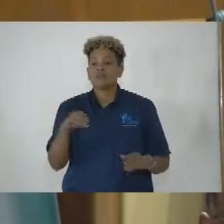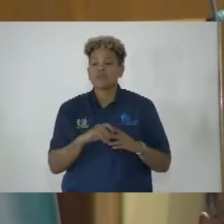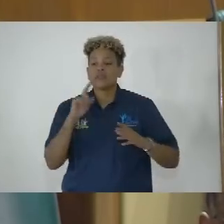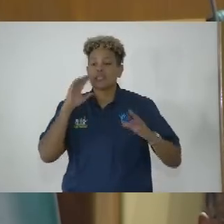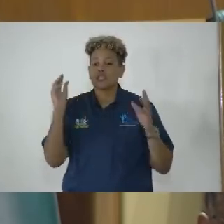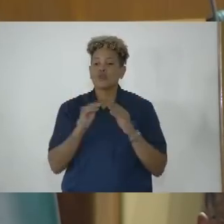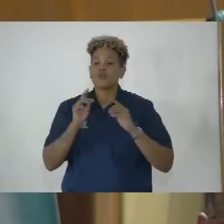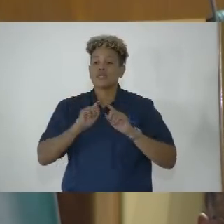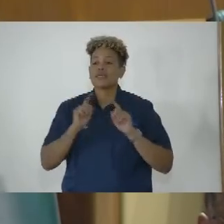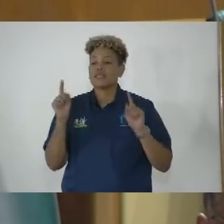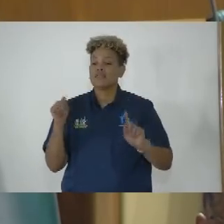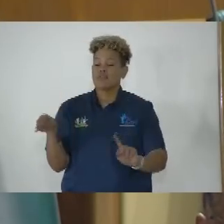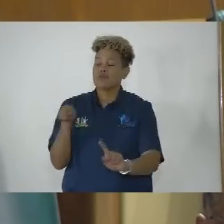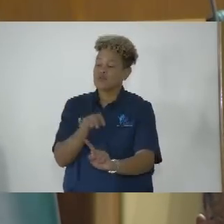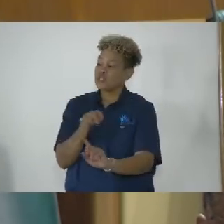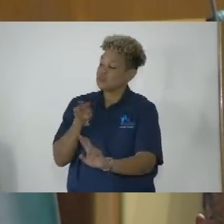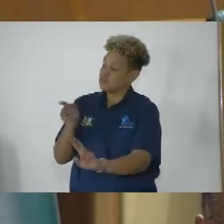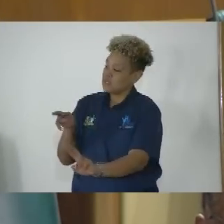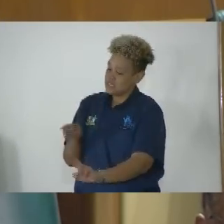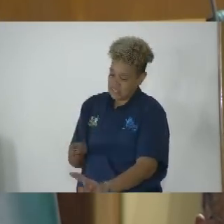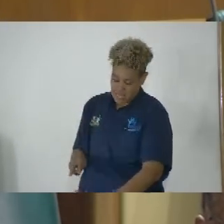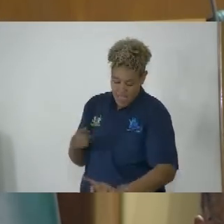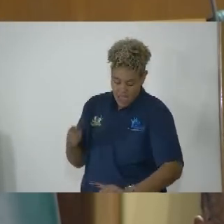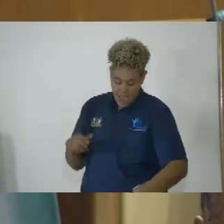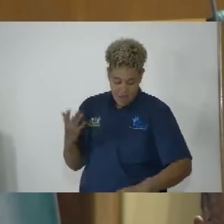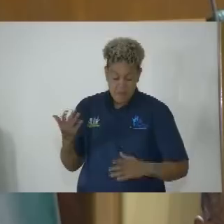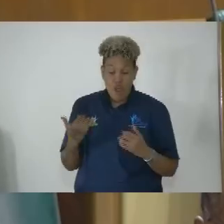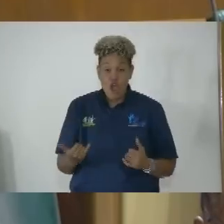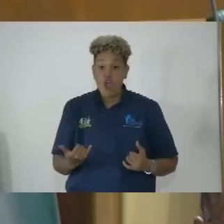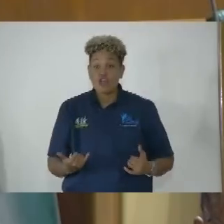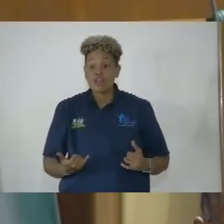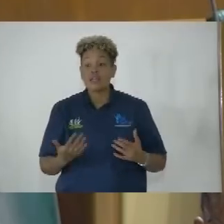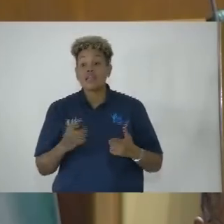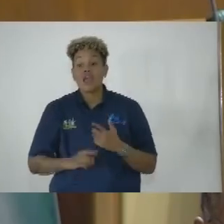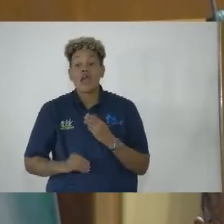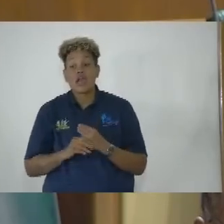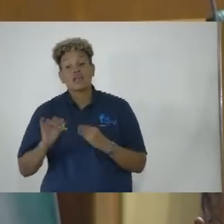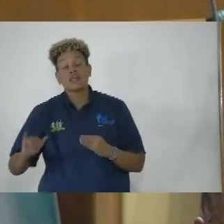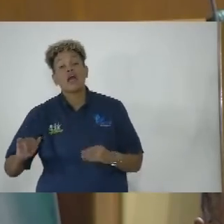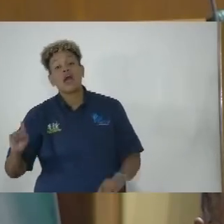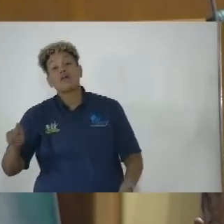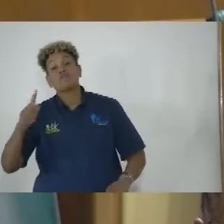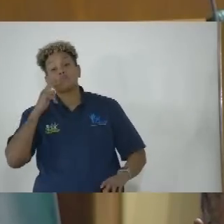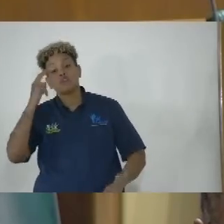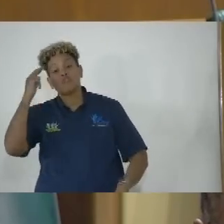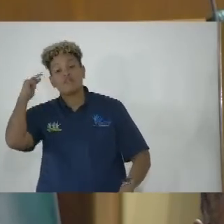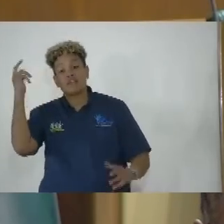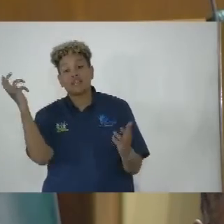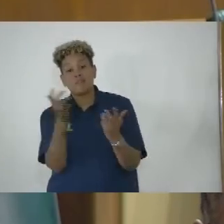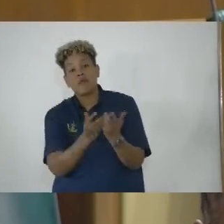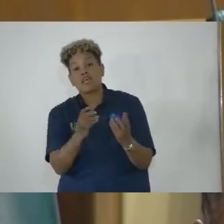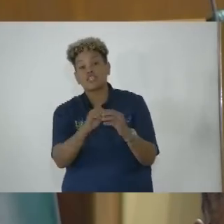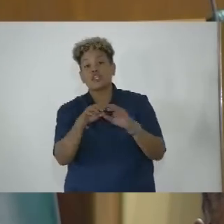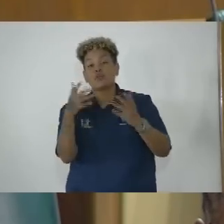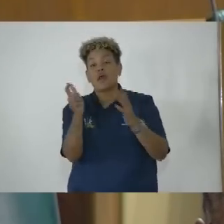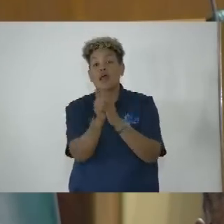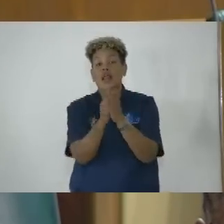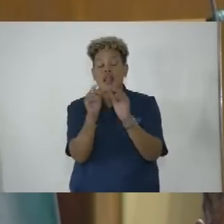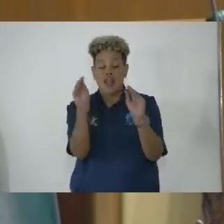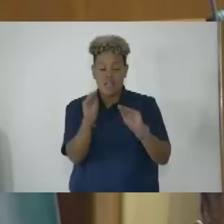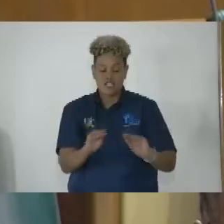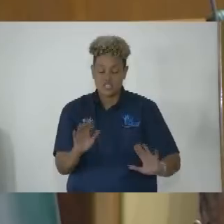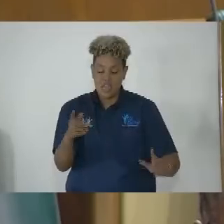totally different light currently, and that has to be reflected in the